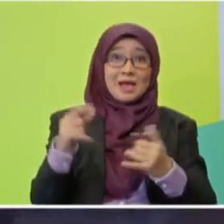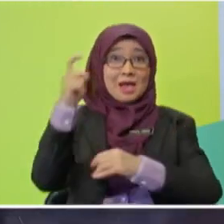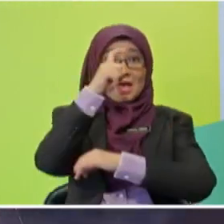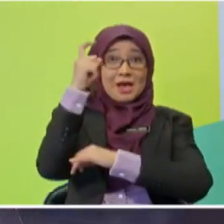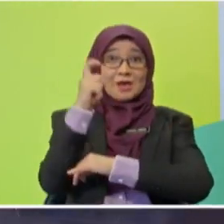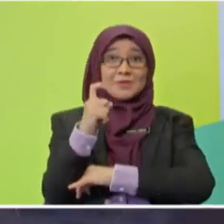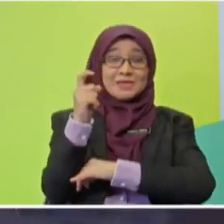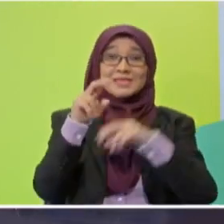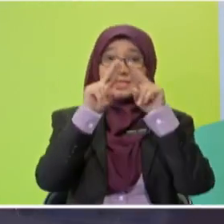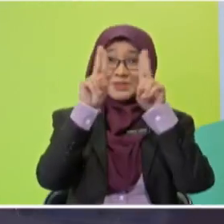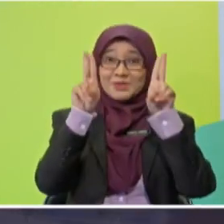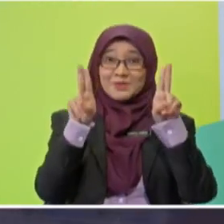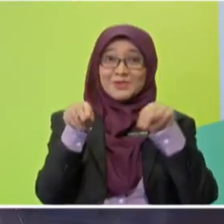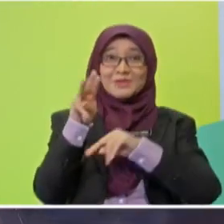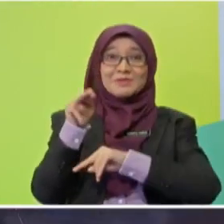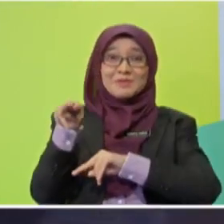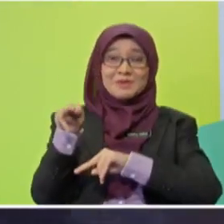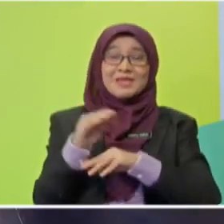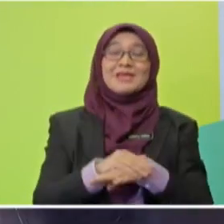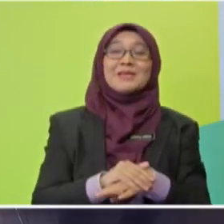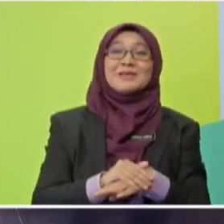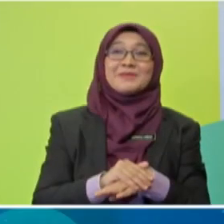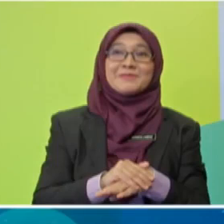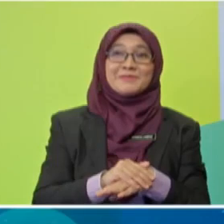challenging time now. For all of Okay, you. are you ready? 4 of you ready?